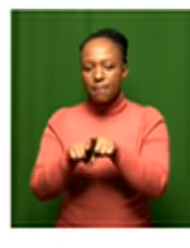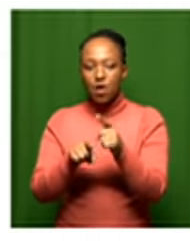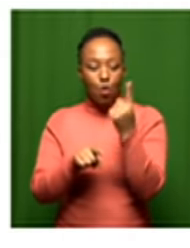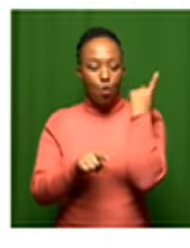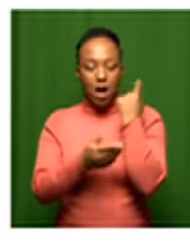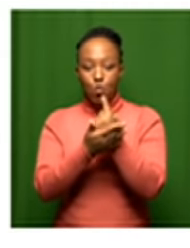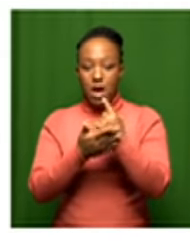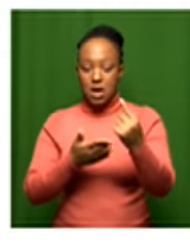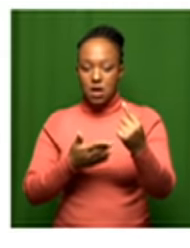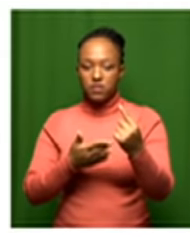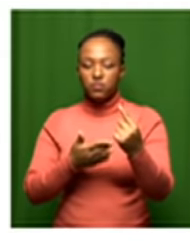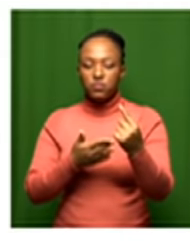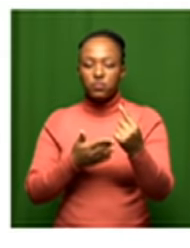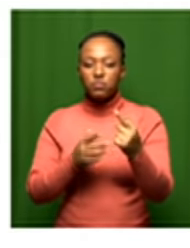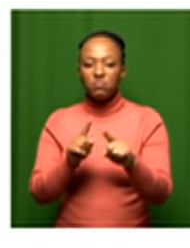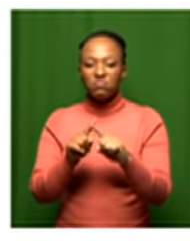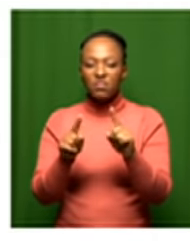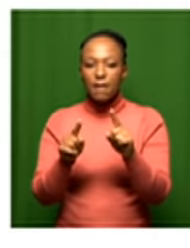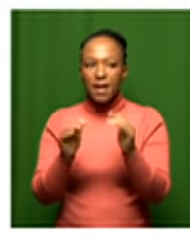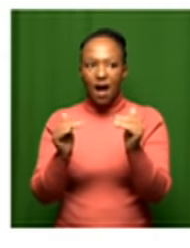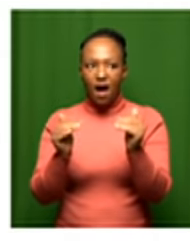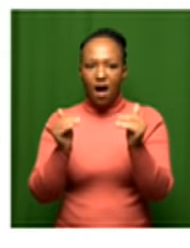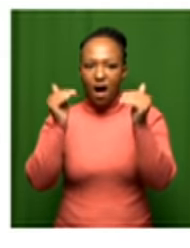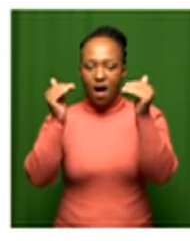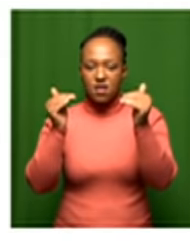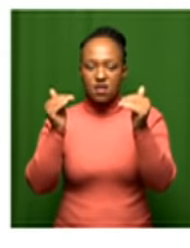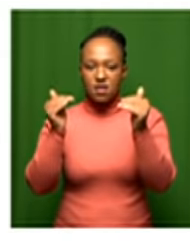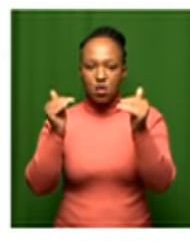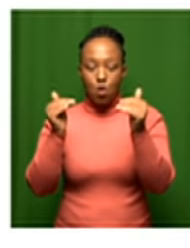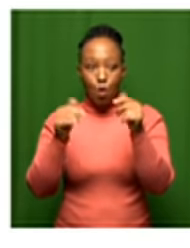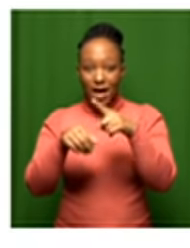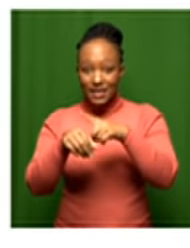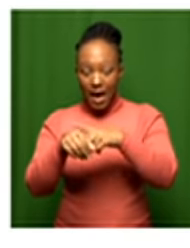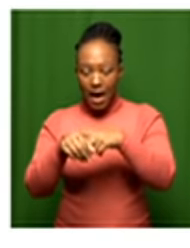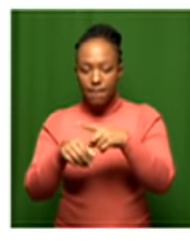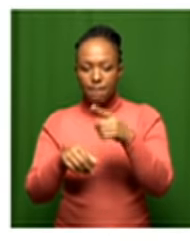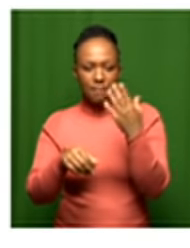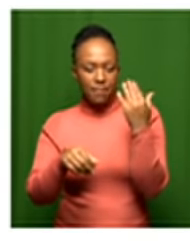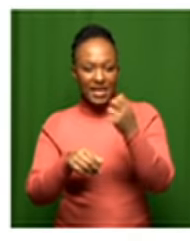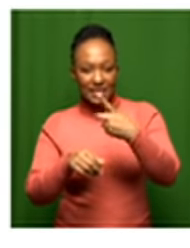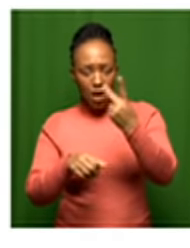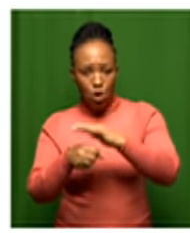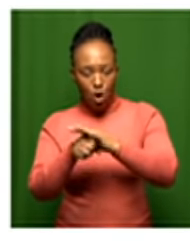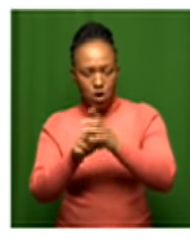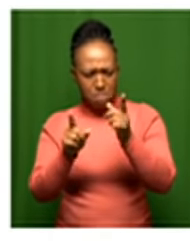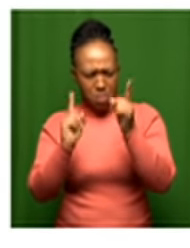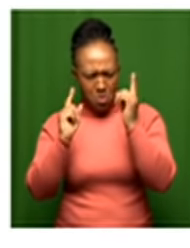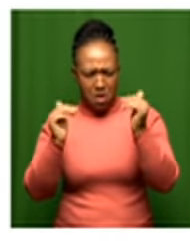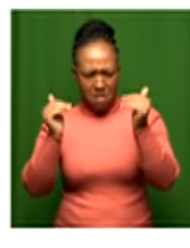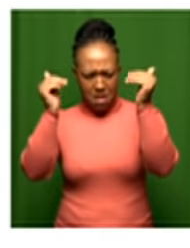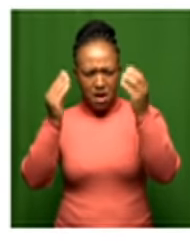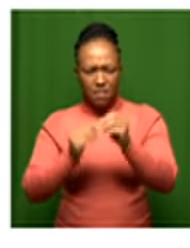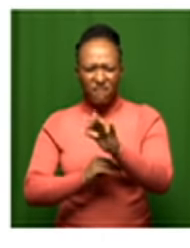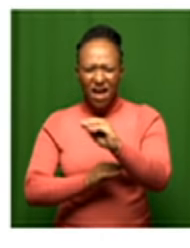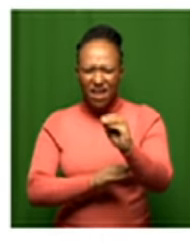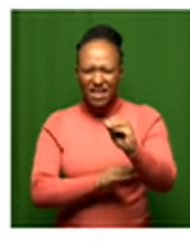ago. Certainly not as high as the highs we saw during the peak of the second wave, where we're reporting over